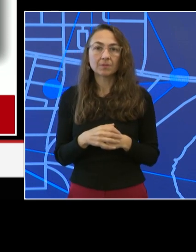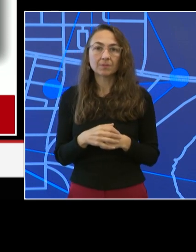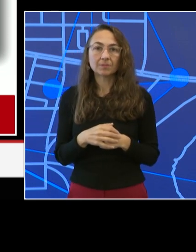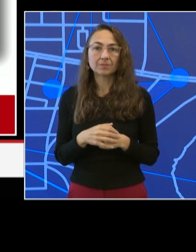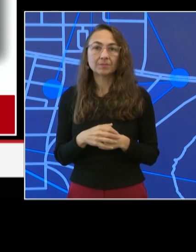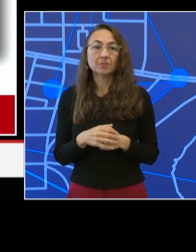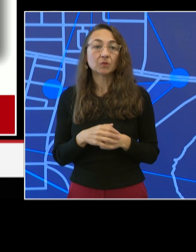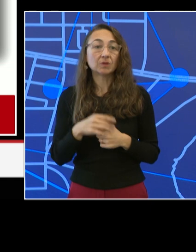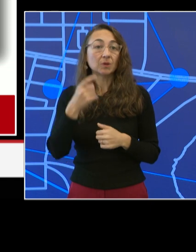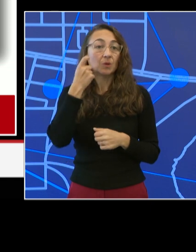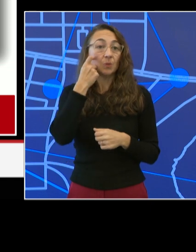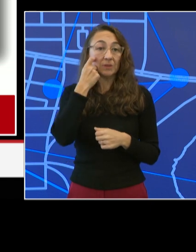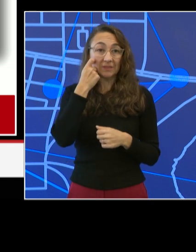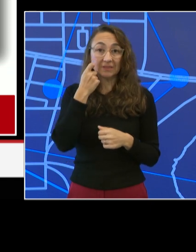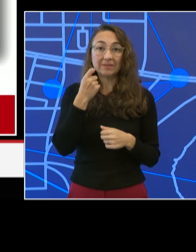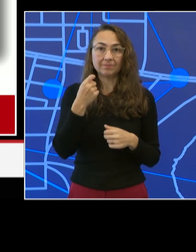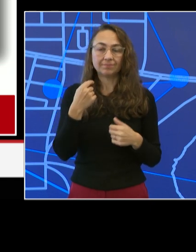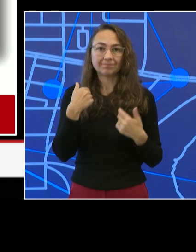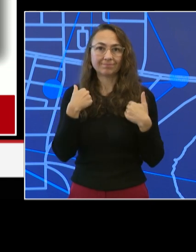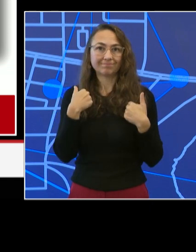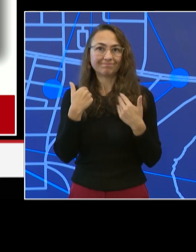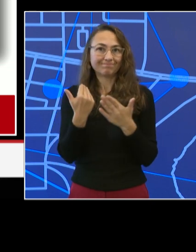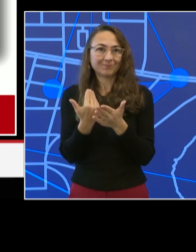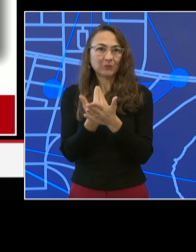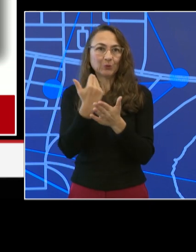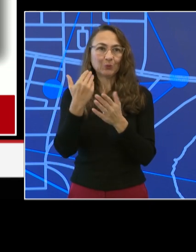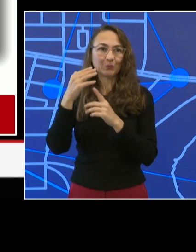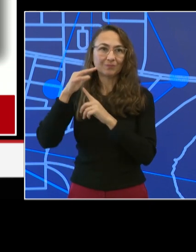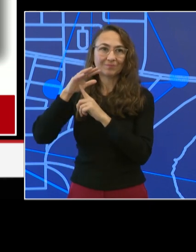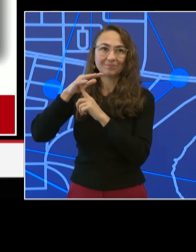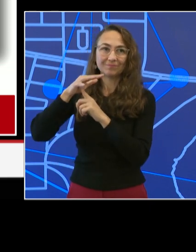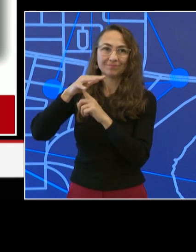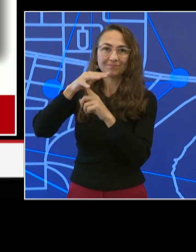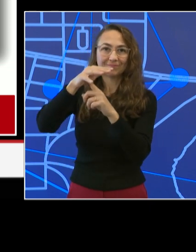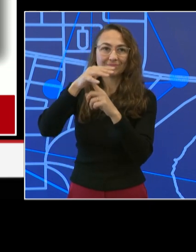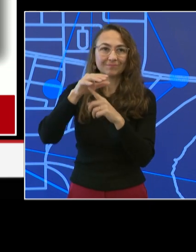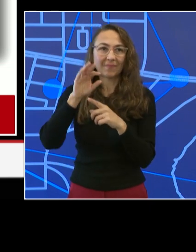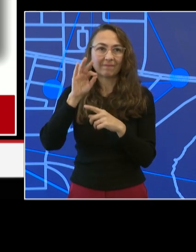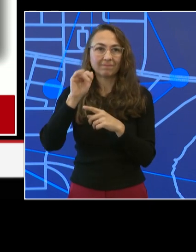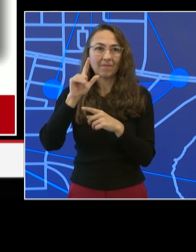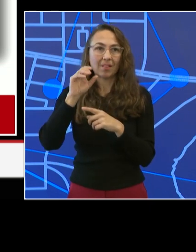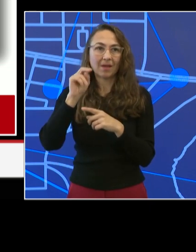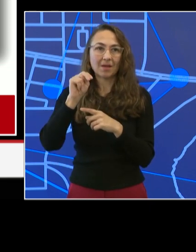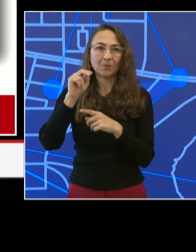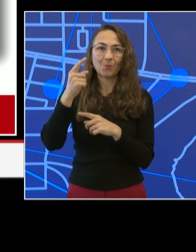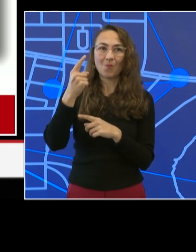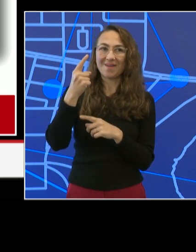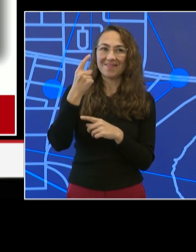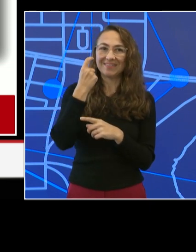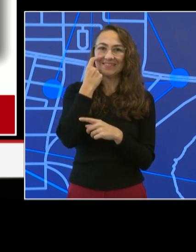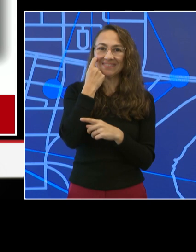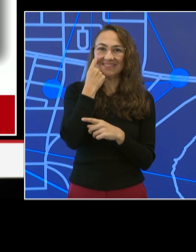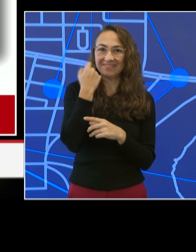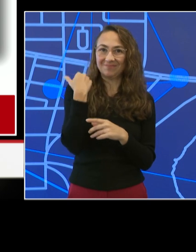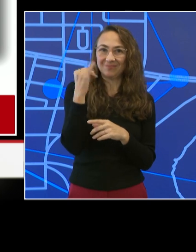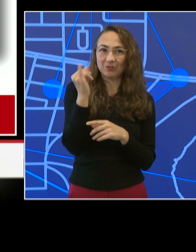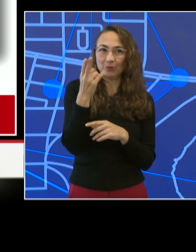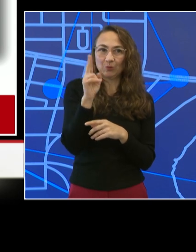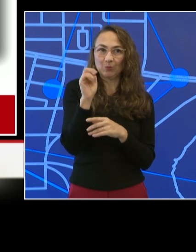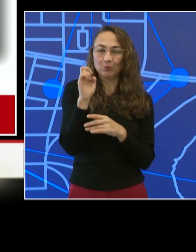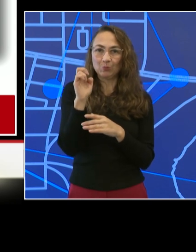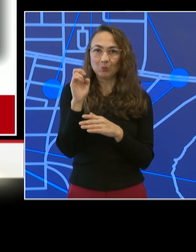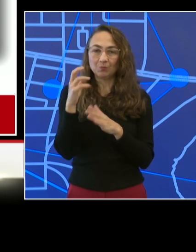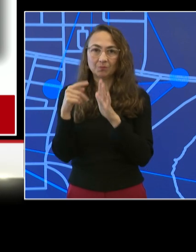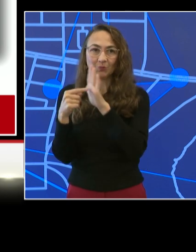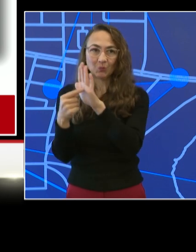of the new Falcon 1 helicopter in June, our air support unit has continued to be a force multiplier across this city. So far this